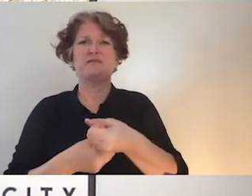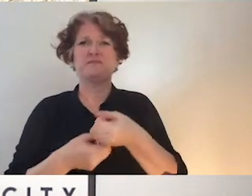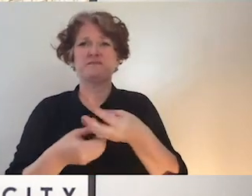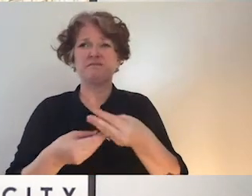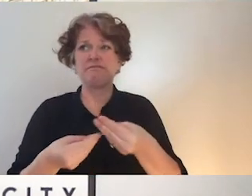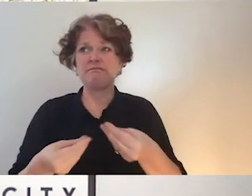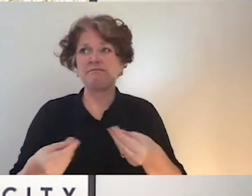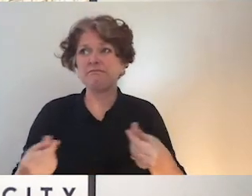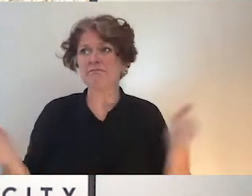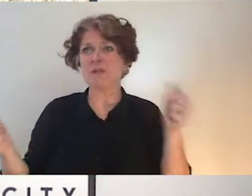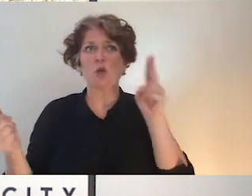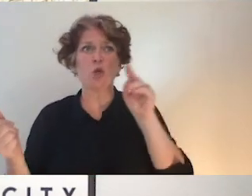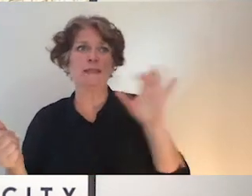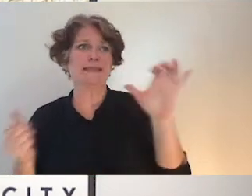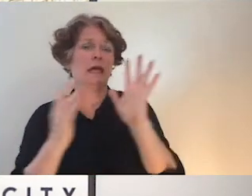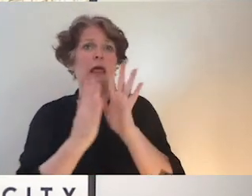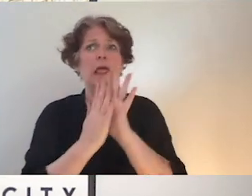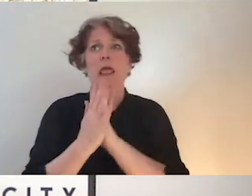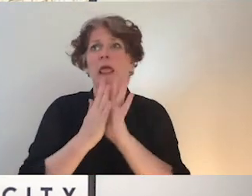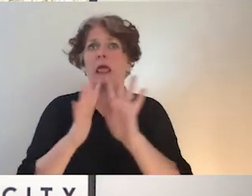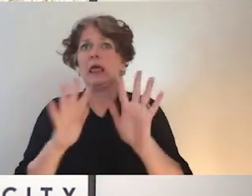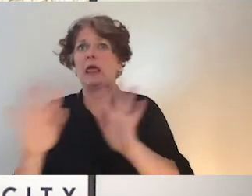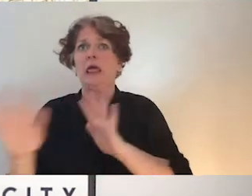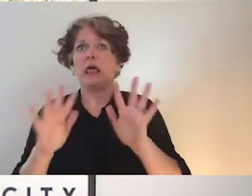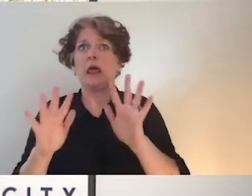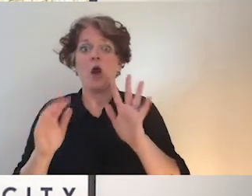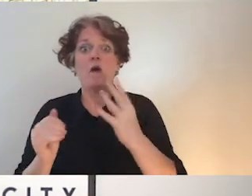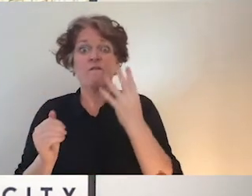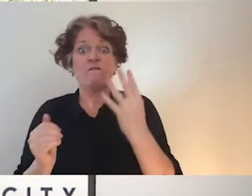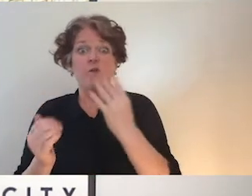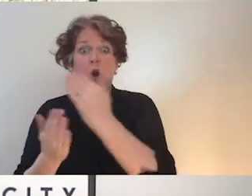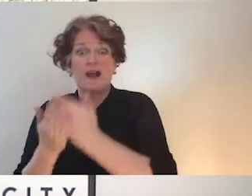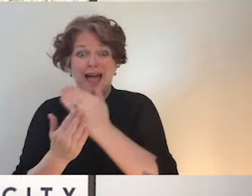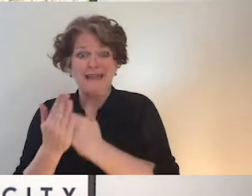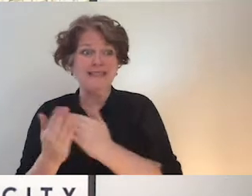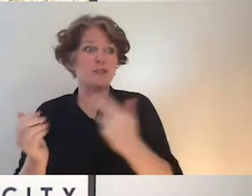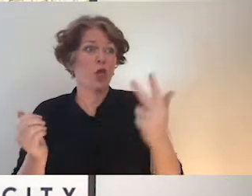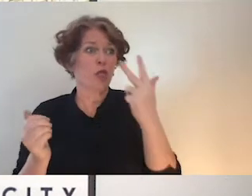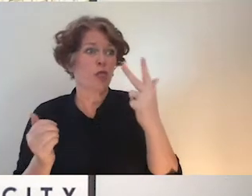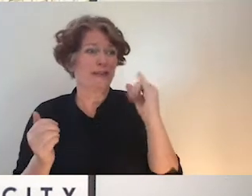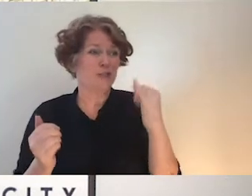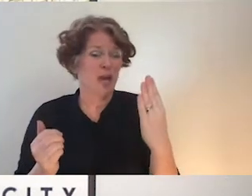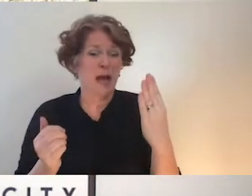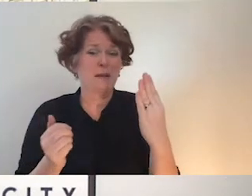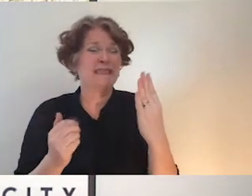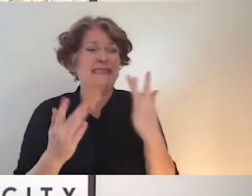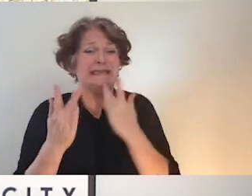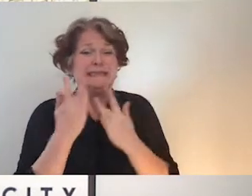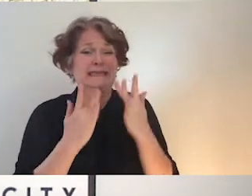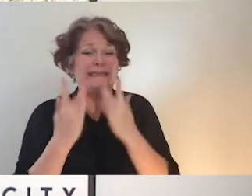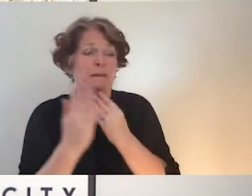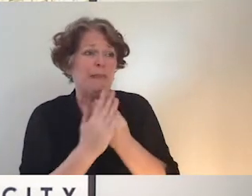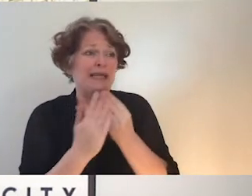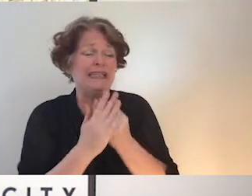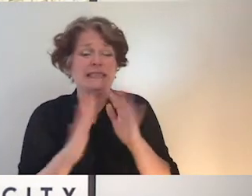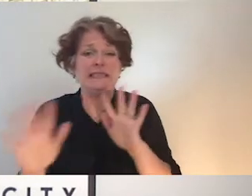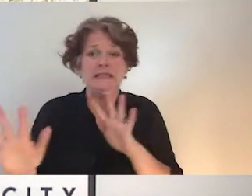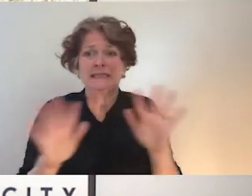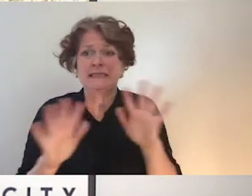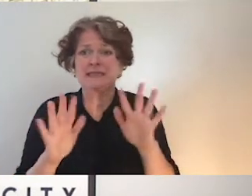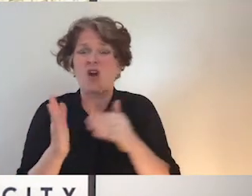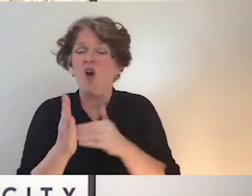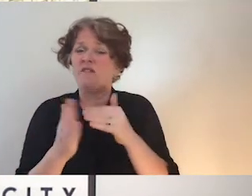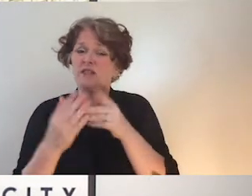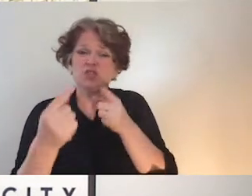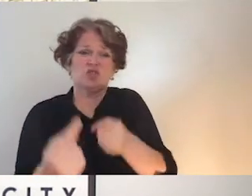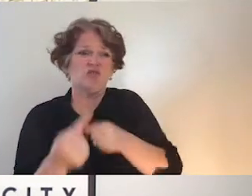the hustle and bustle of New York City. I juggled four classes, three jobs, barely making ends meet.